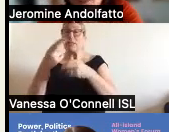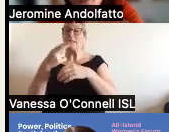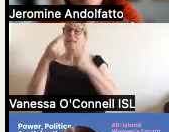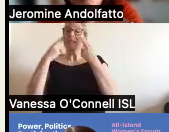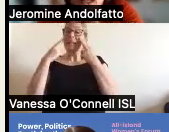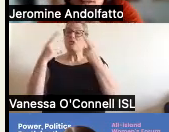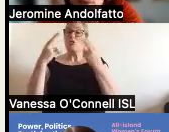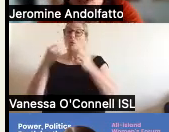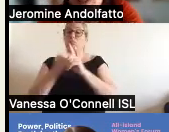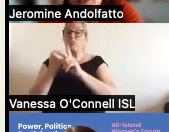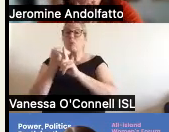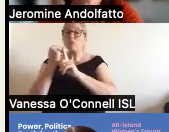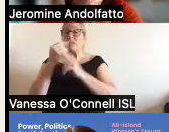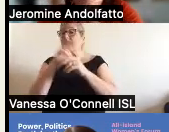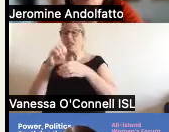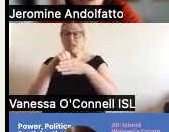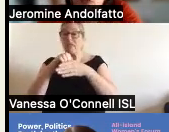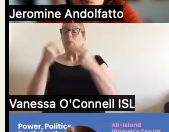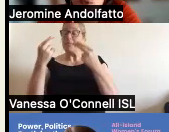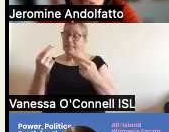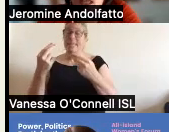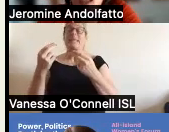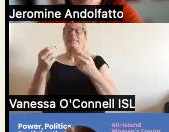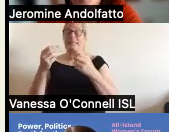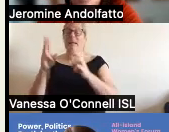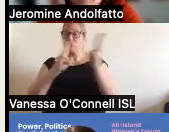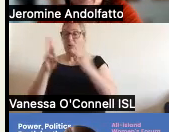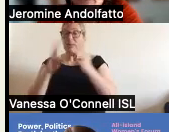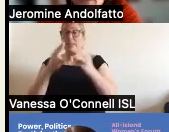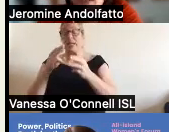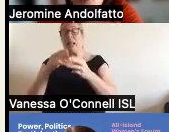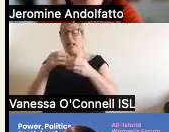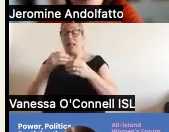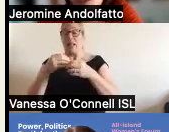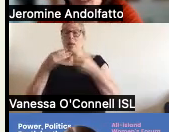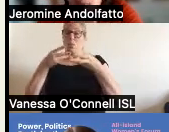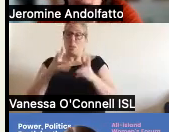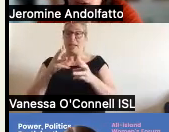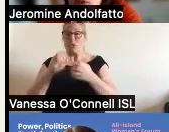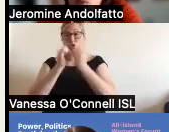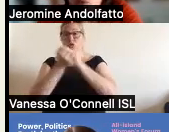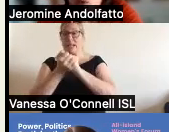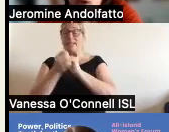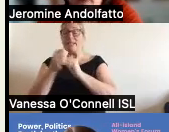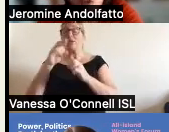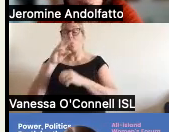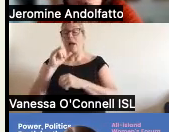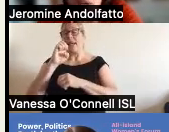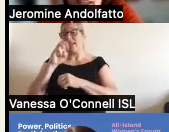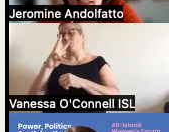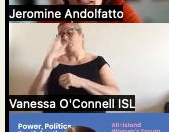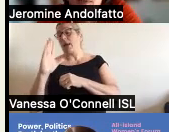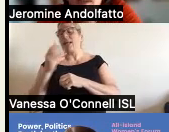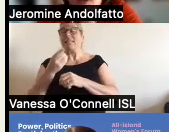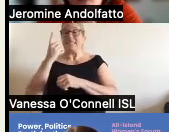we need proactive measures, and that's why the EWL did this study to try to inspire more ambitious measures